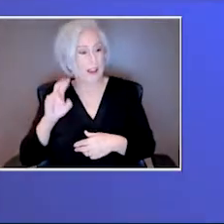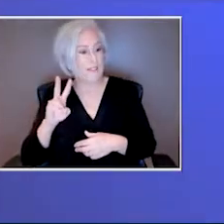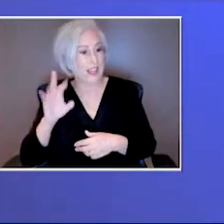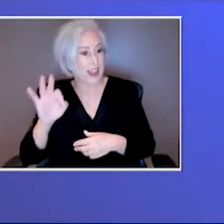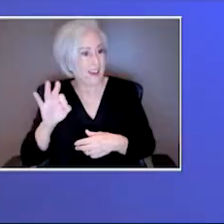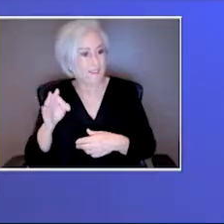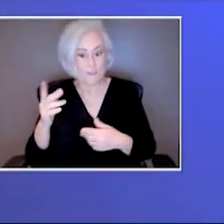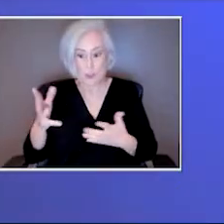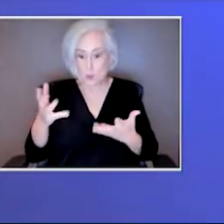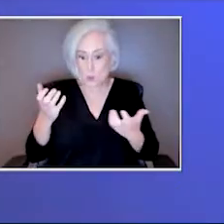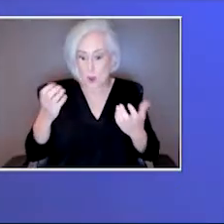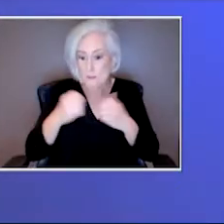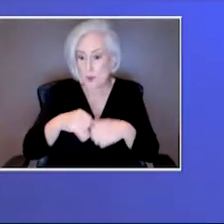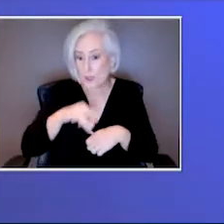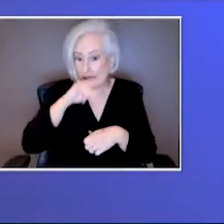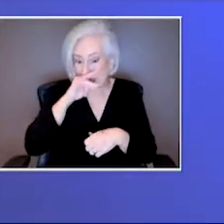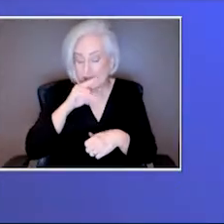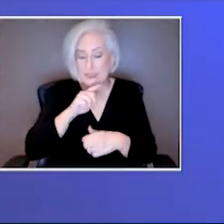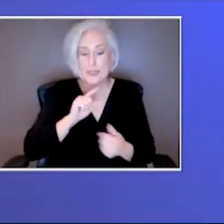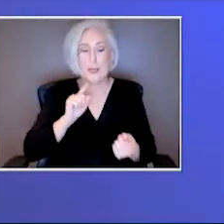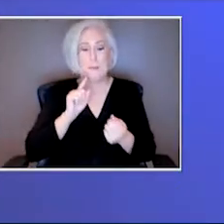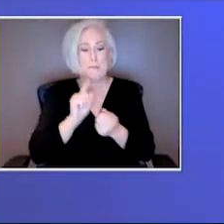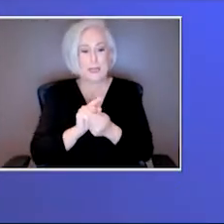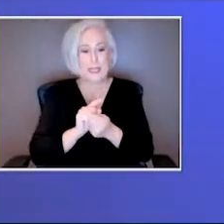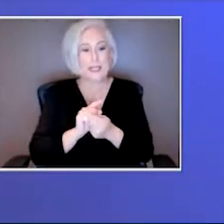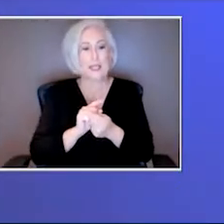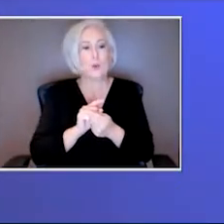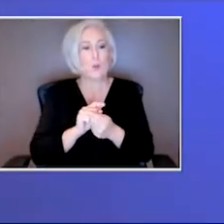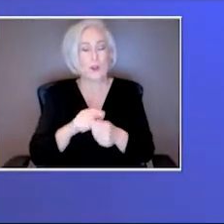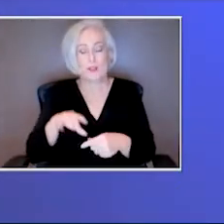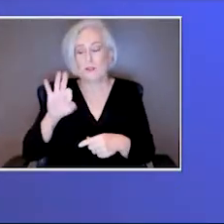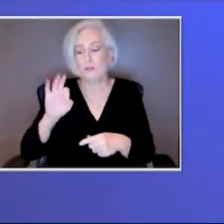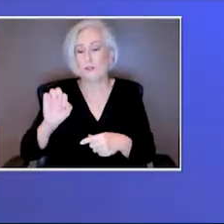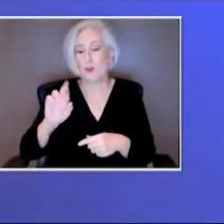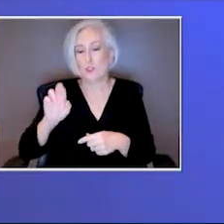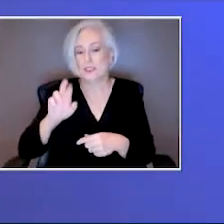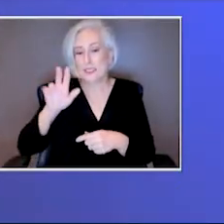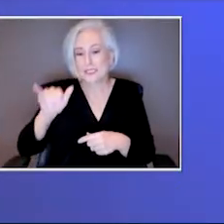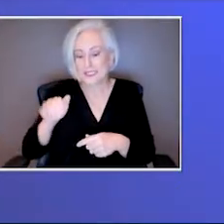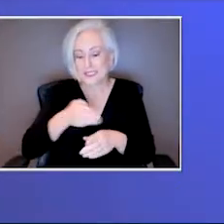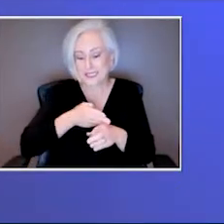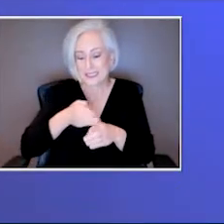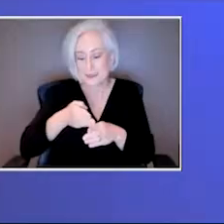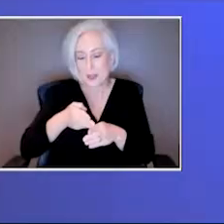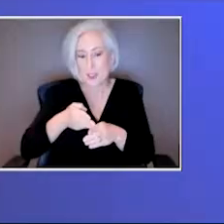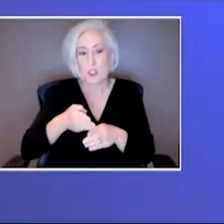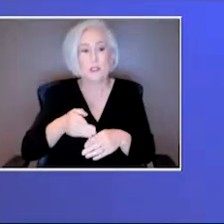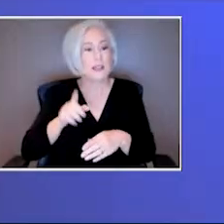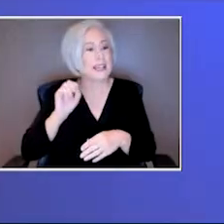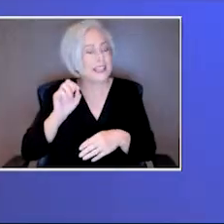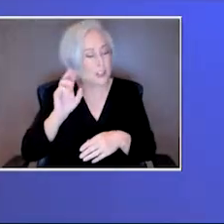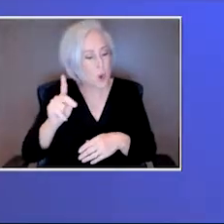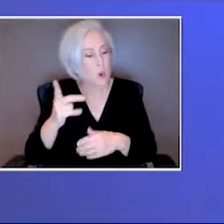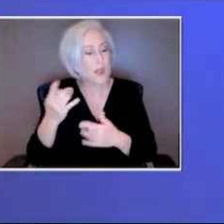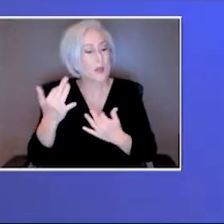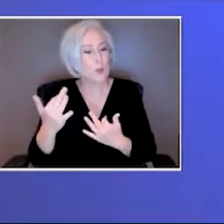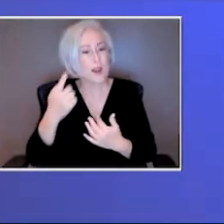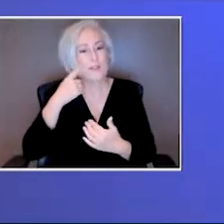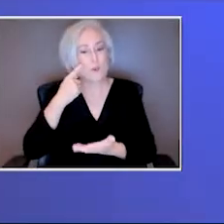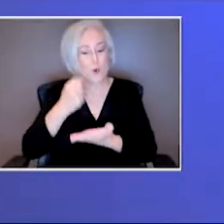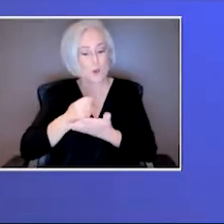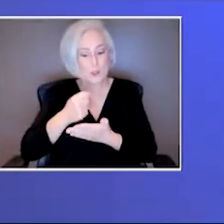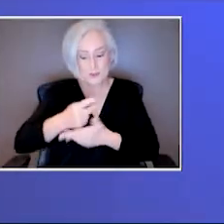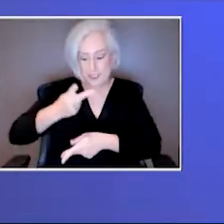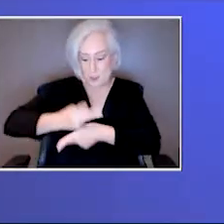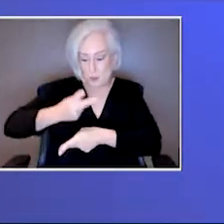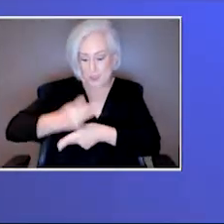And so then meeting with fertility specialists. And it's okay to wait, just like she did. Wait for your treatment to start so you can take care of fertility